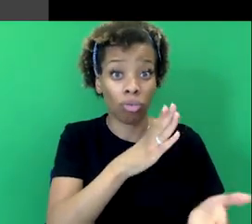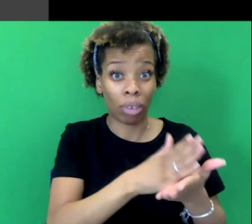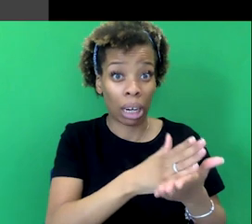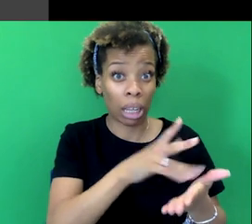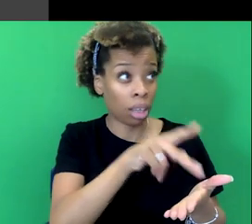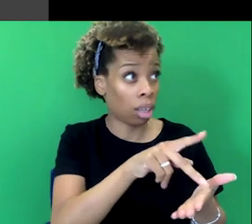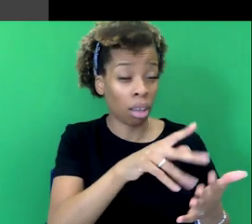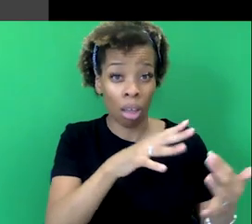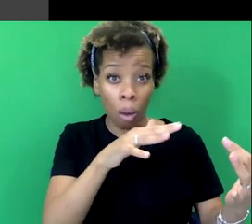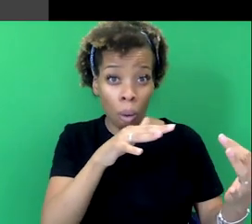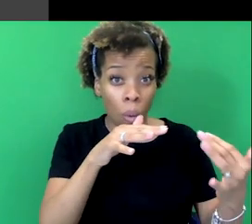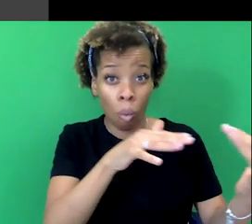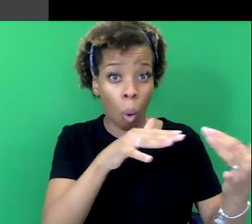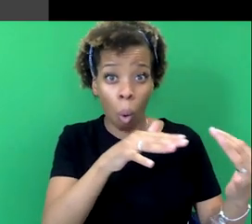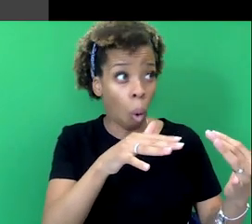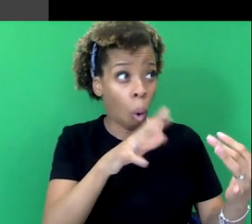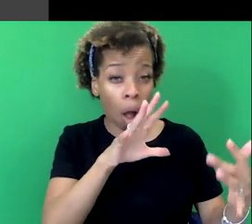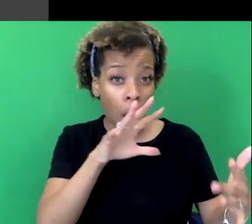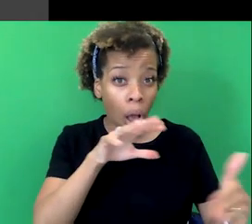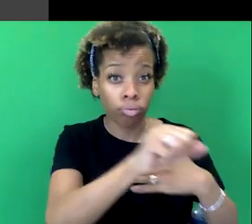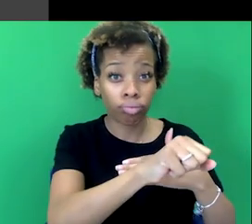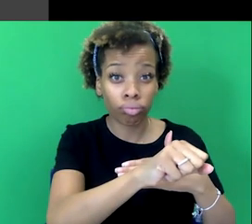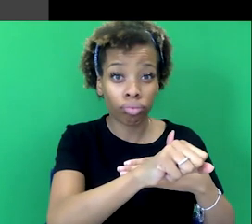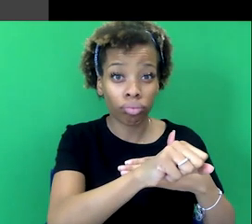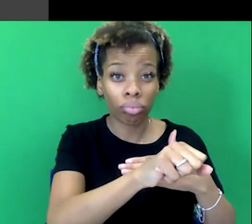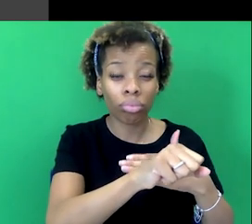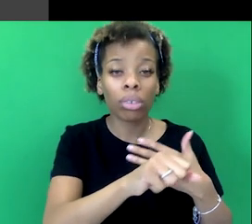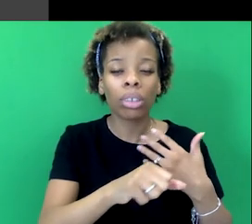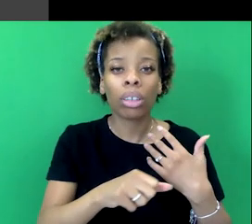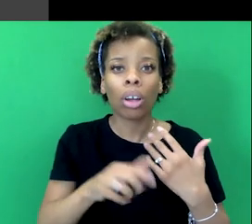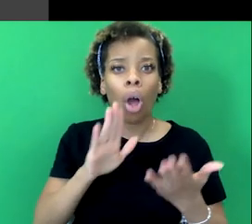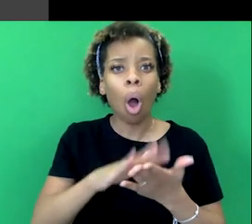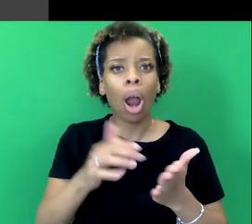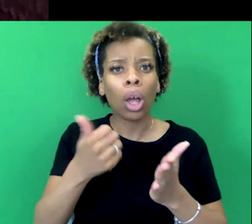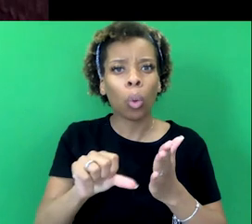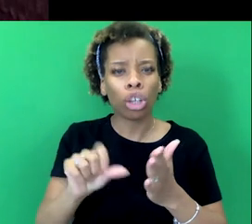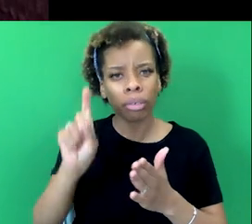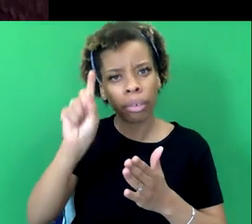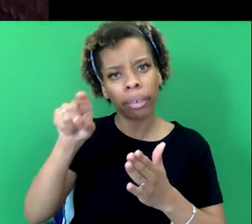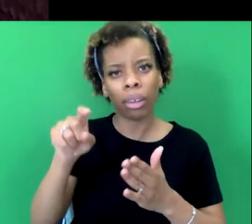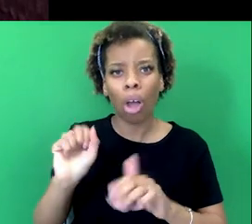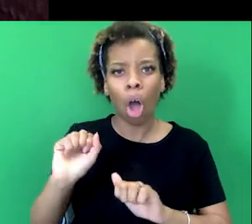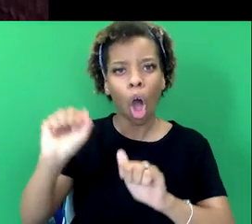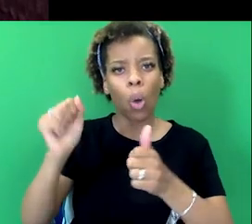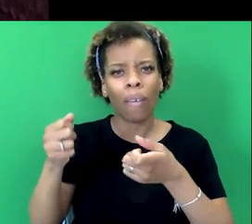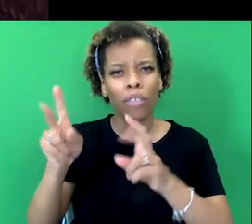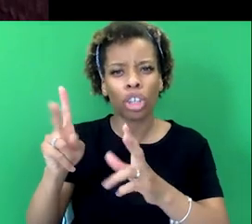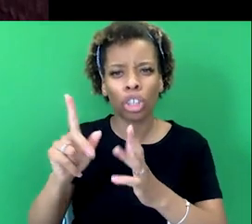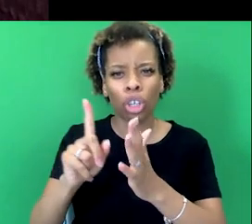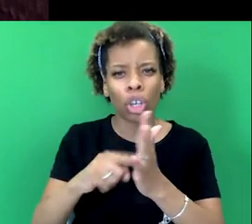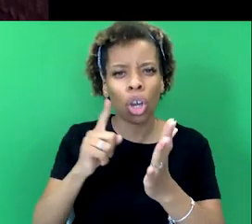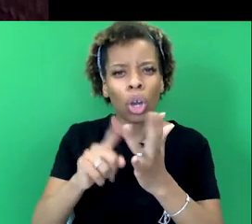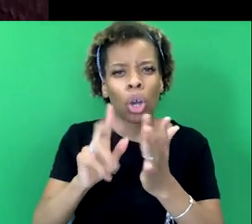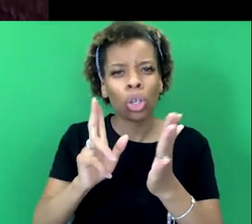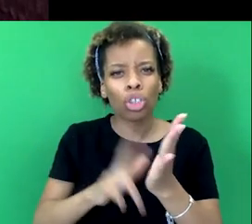war, I mean, incredible bravery. And then Hollywood comes along and it does its own version, starring, I think, John Bon